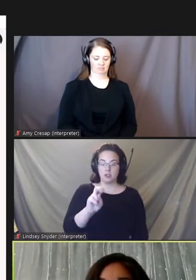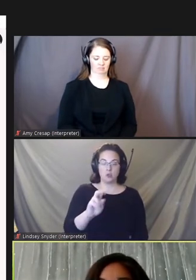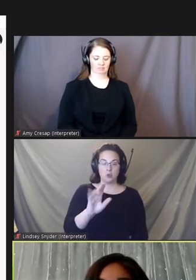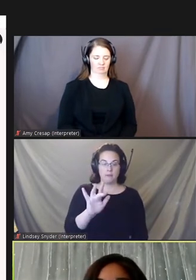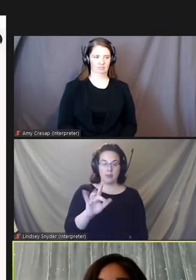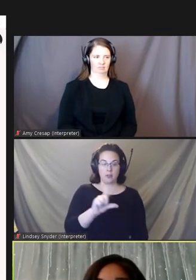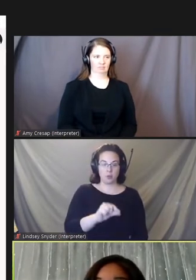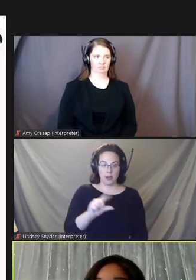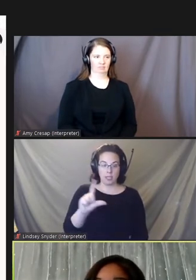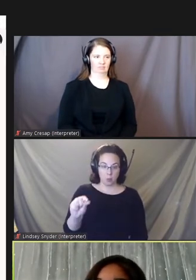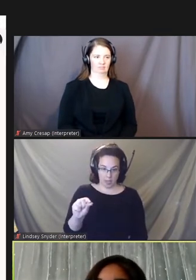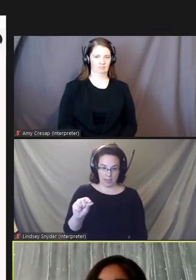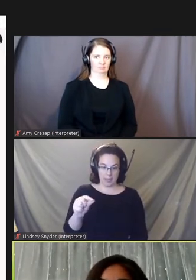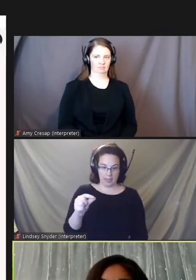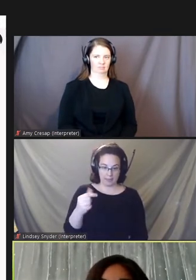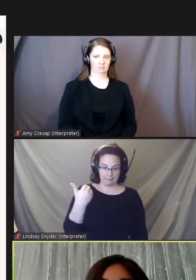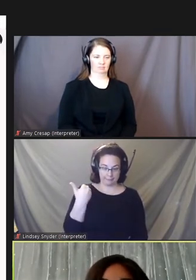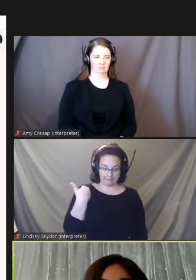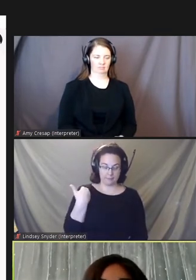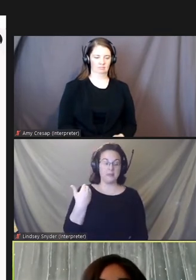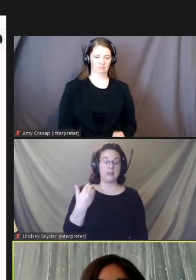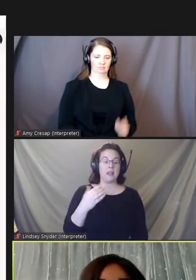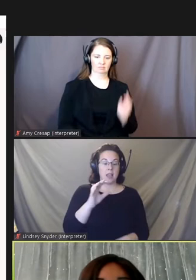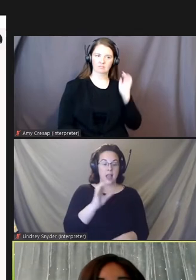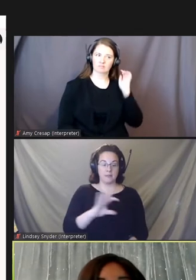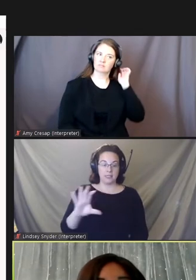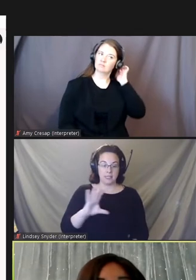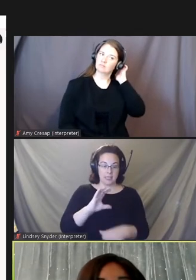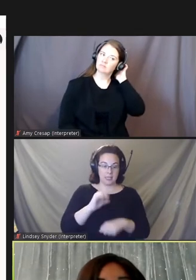2020, the commission established the,